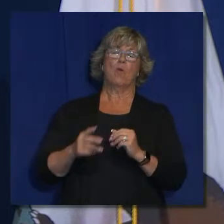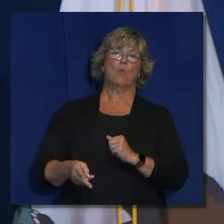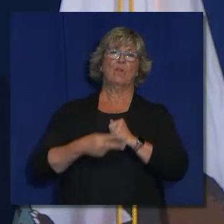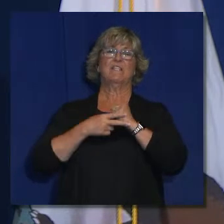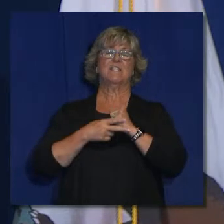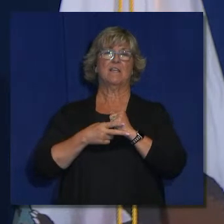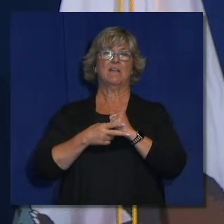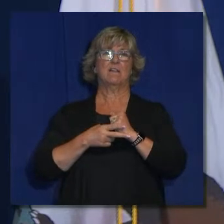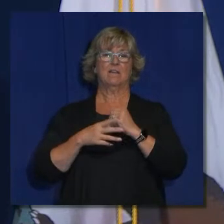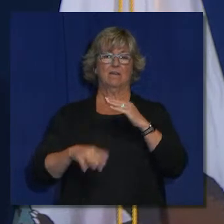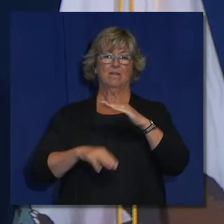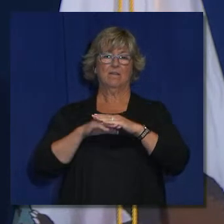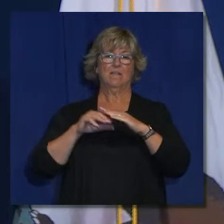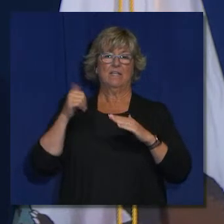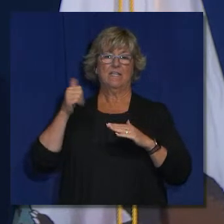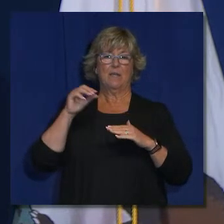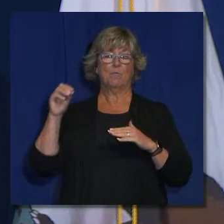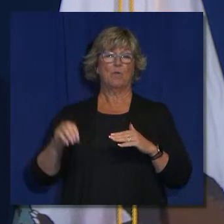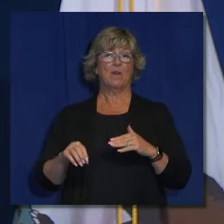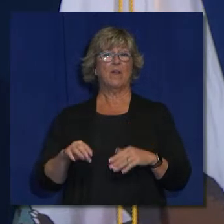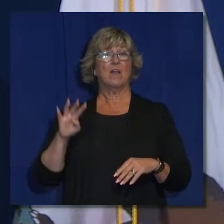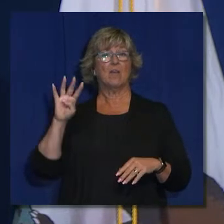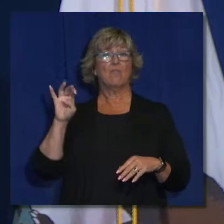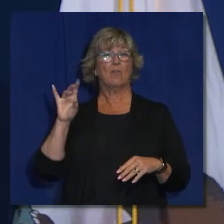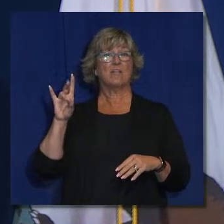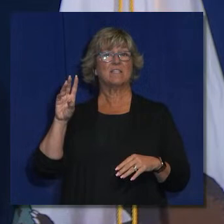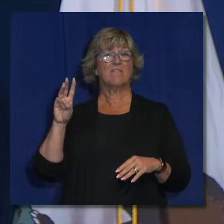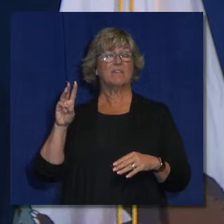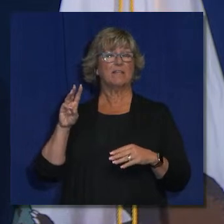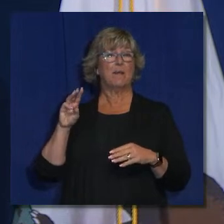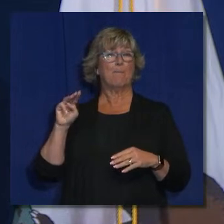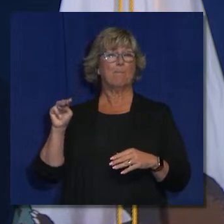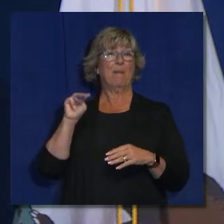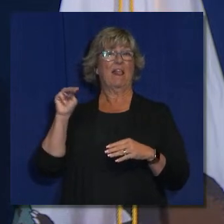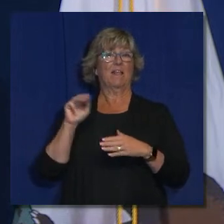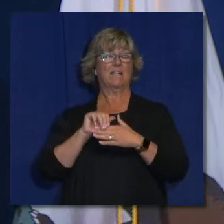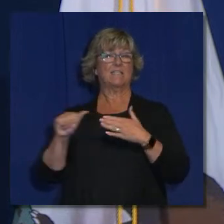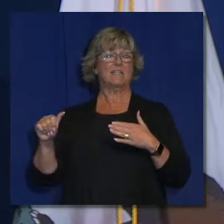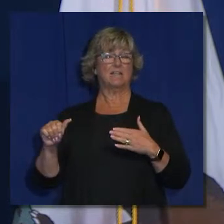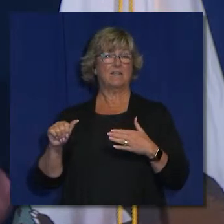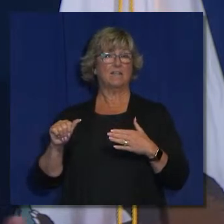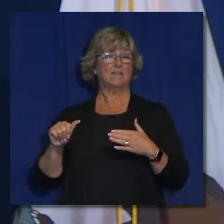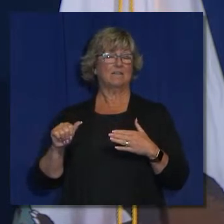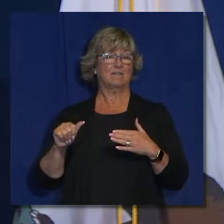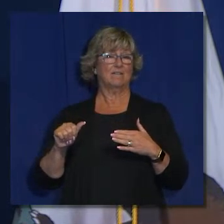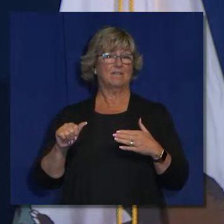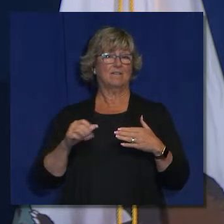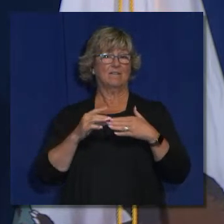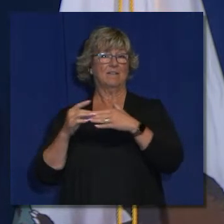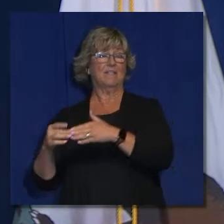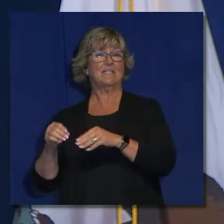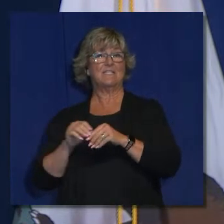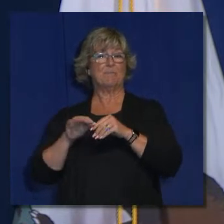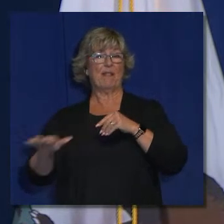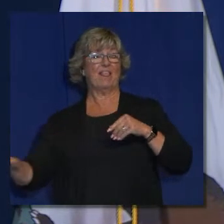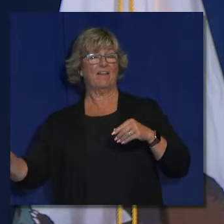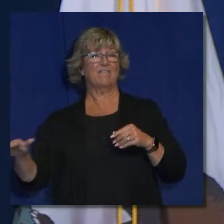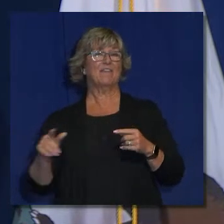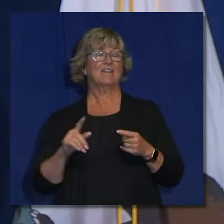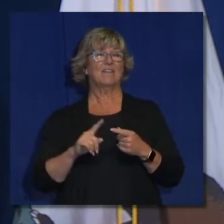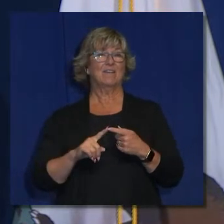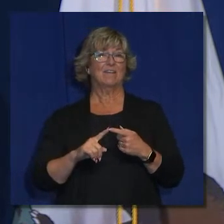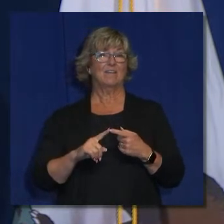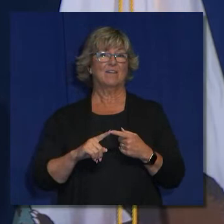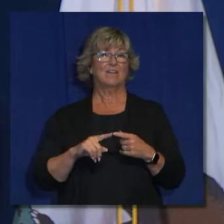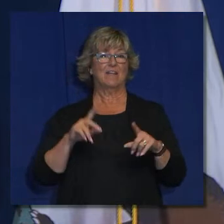that statutory 10%. I noted that 476 million of that is bleeding over what we referred to as a spillover, and Keely and her team